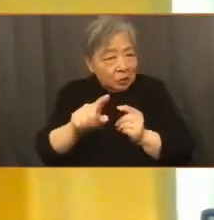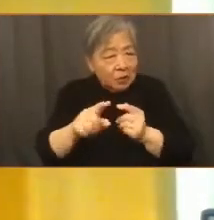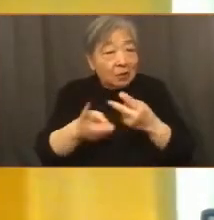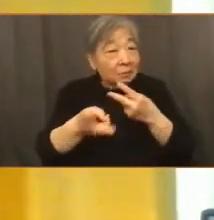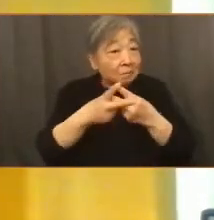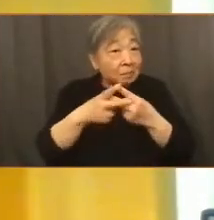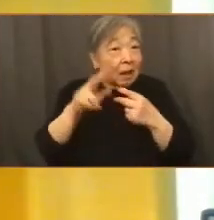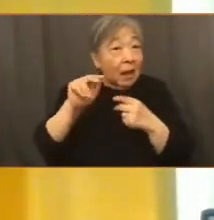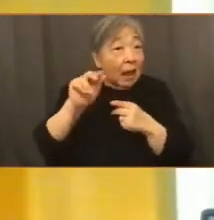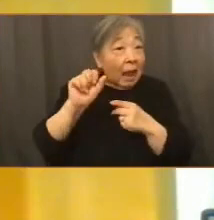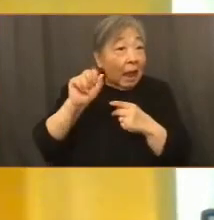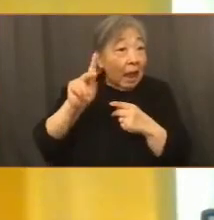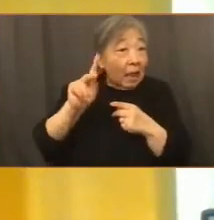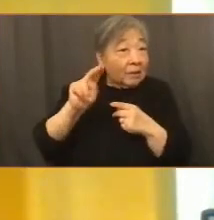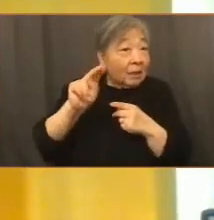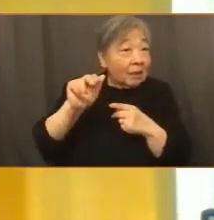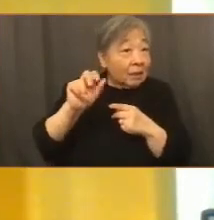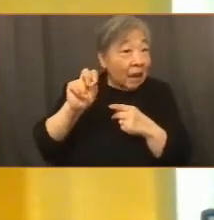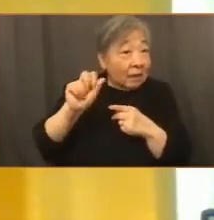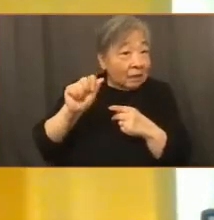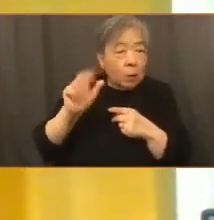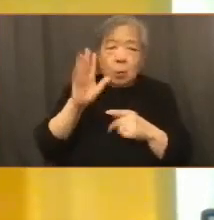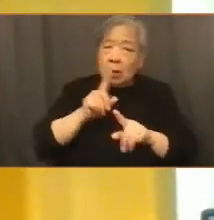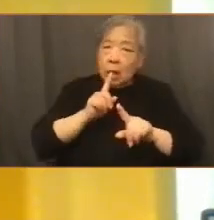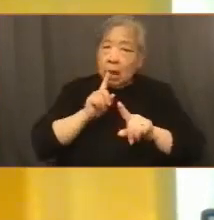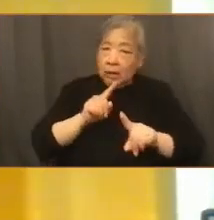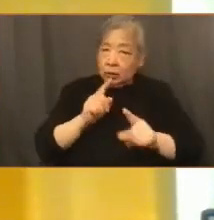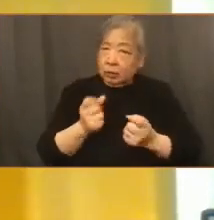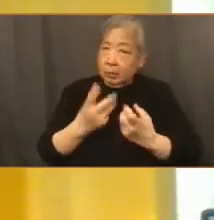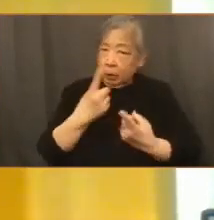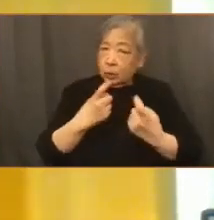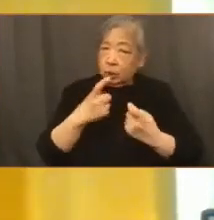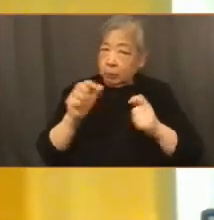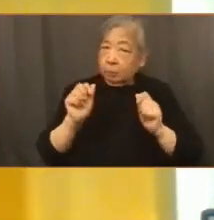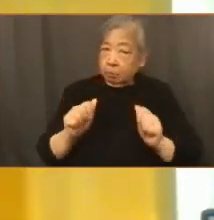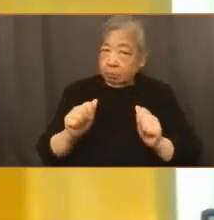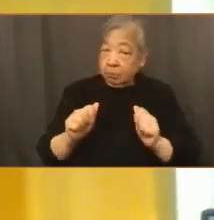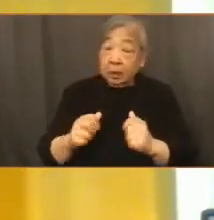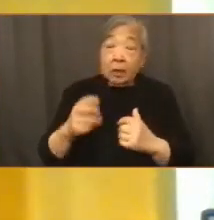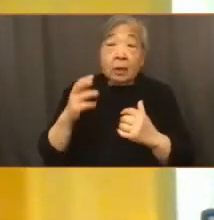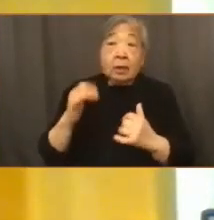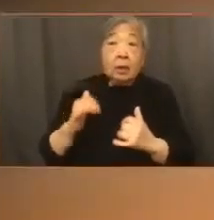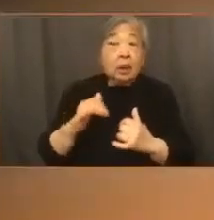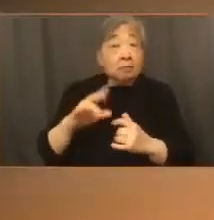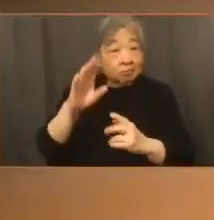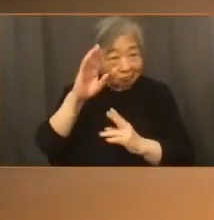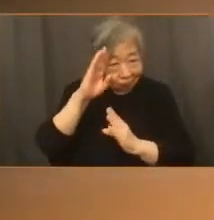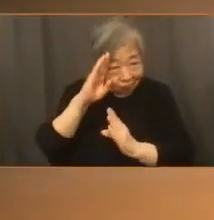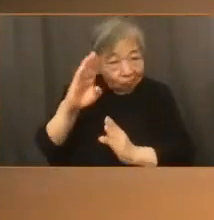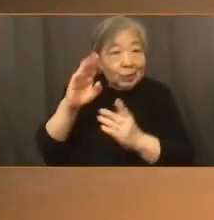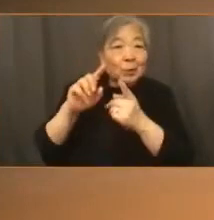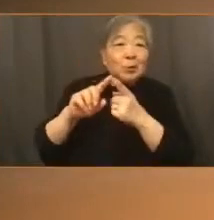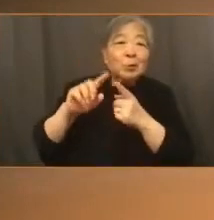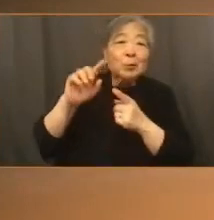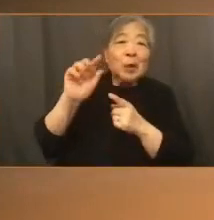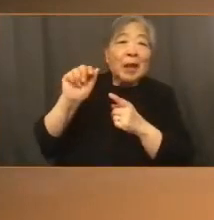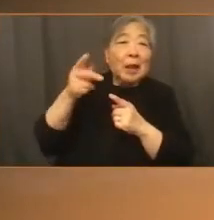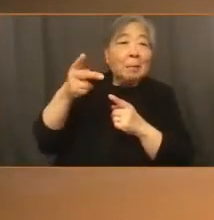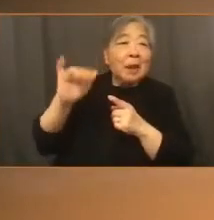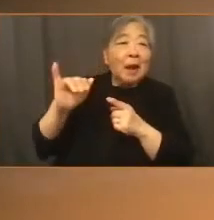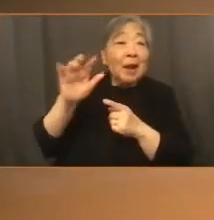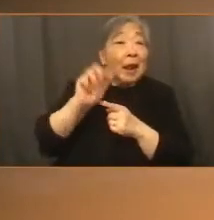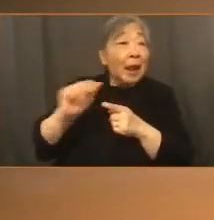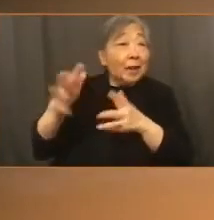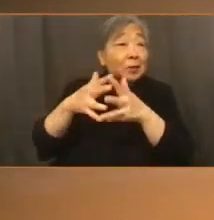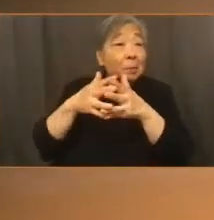as many as we can throughout the show. So right now, with a nod to Asian American and Pacific Islander Heritage Month in May,